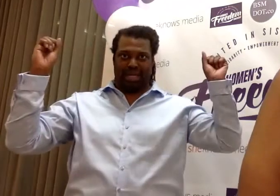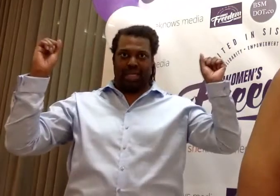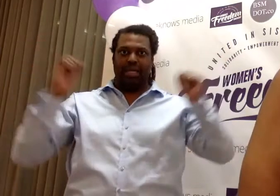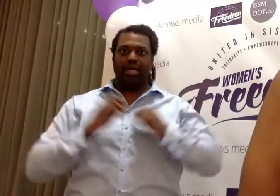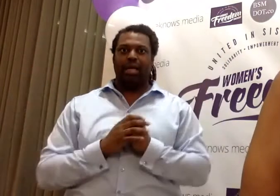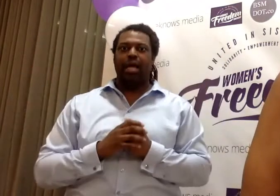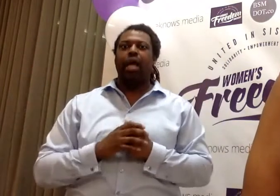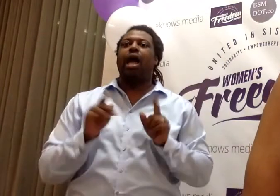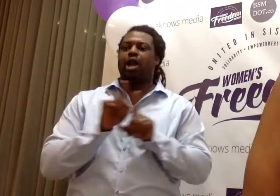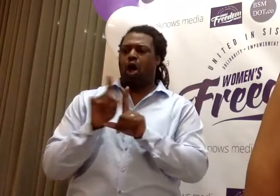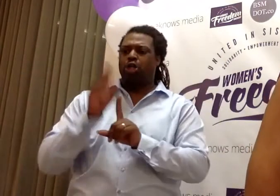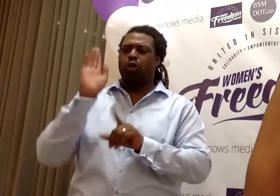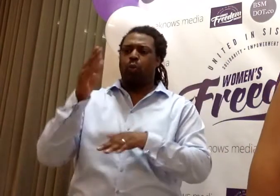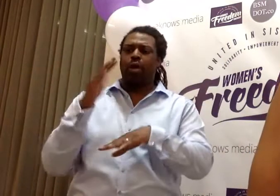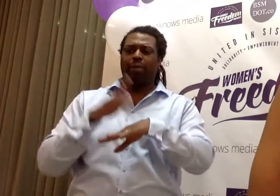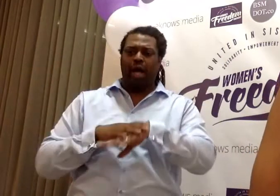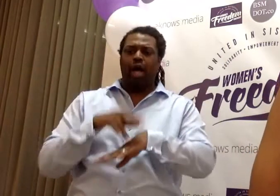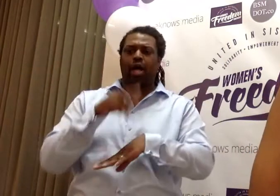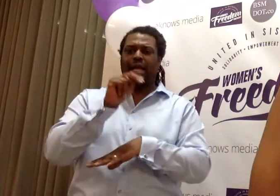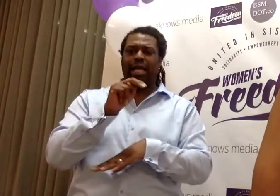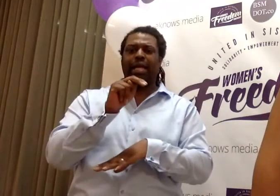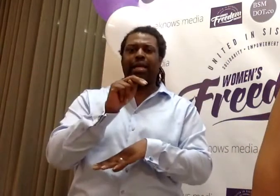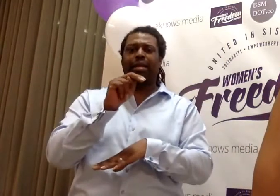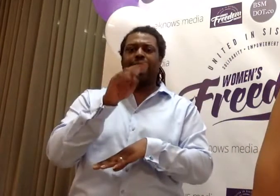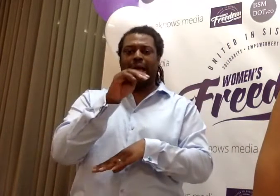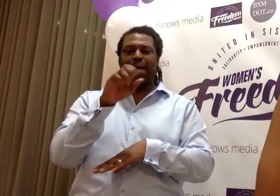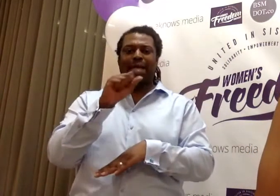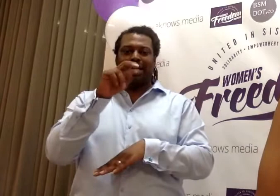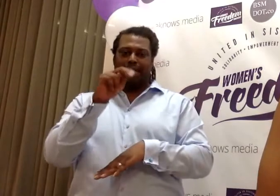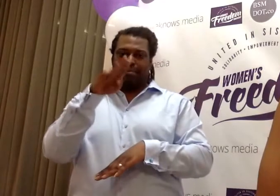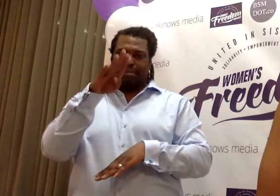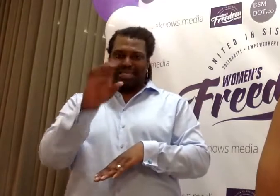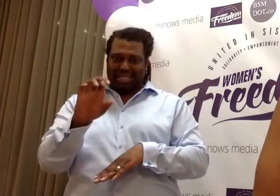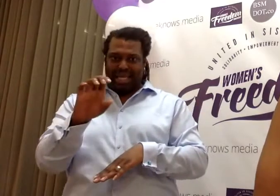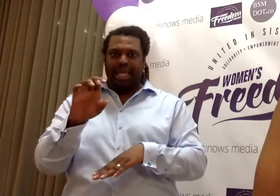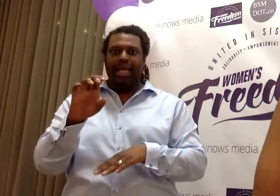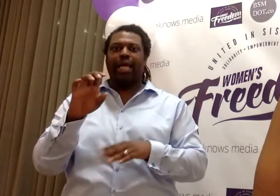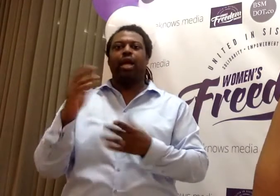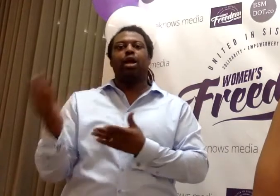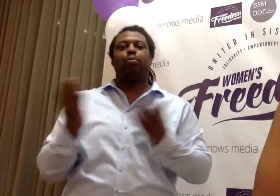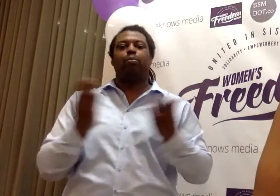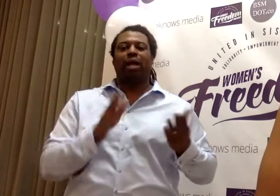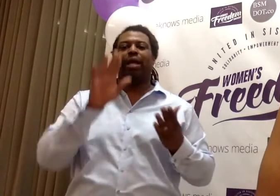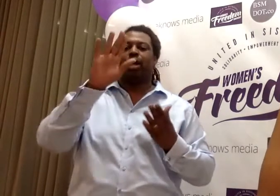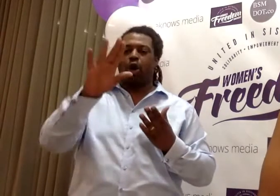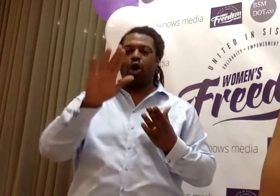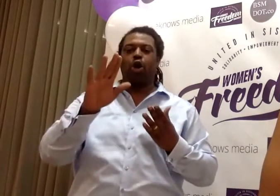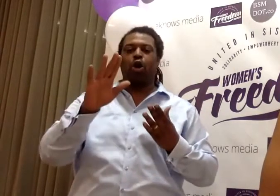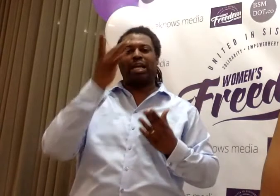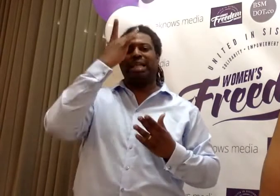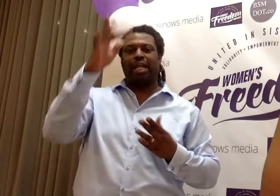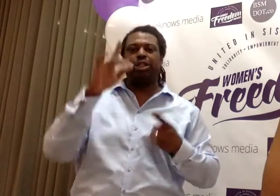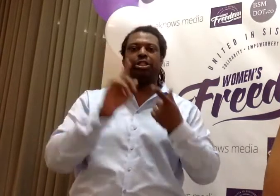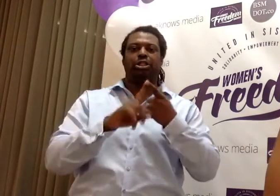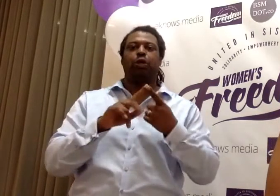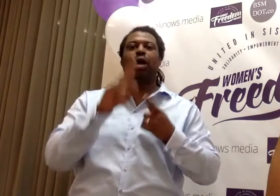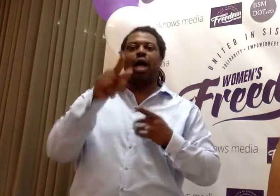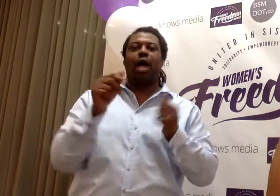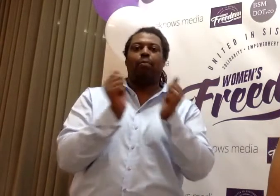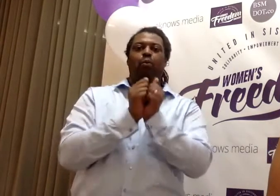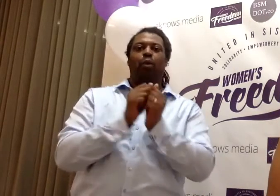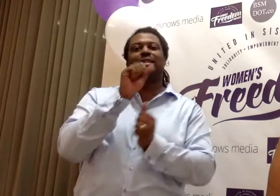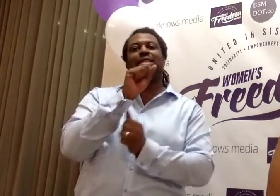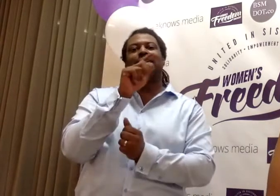on MSNBC on the weekends, bringing her intelligent Blackness to Up with Steve. She's the only reason I watch that show.